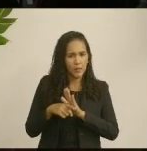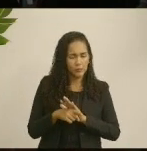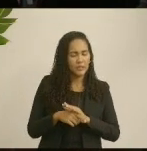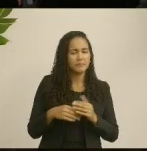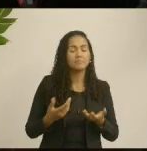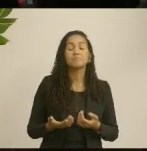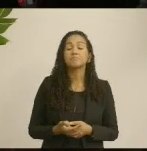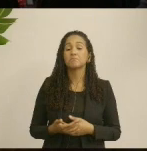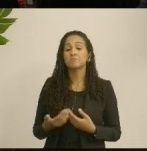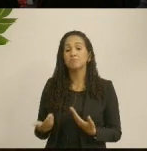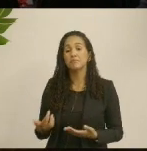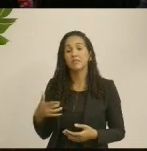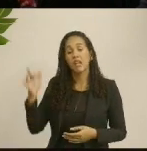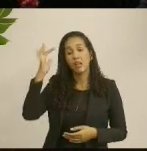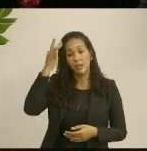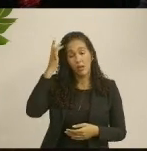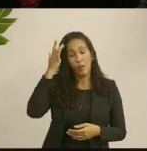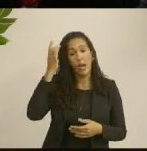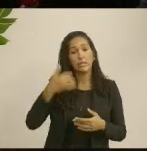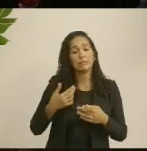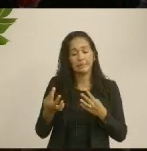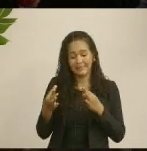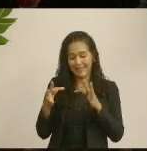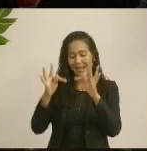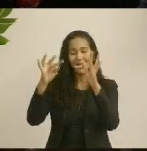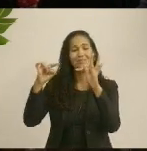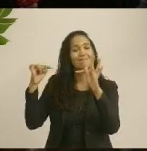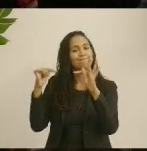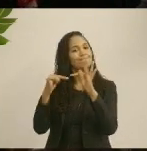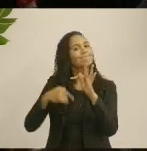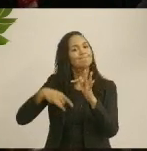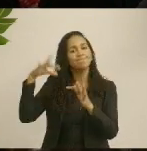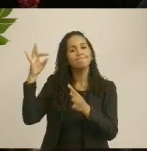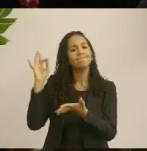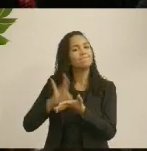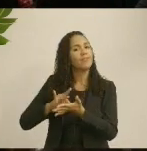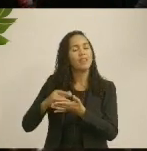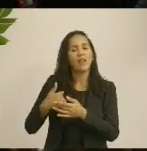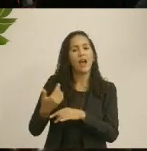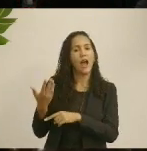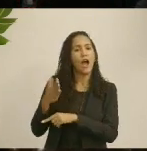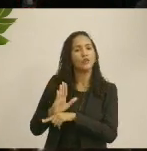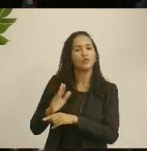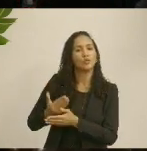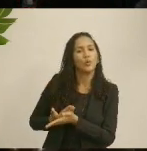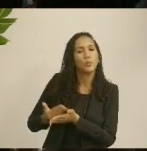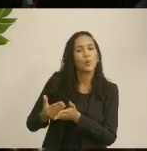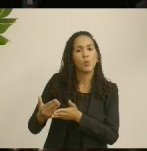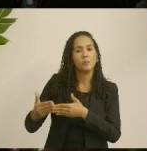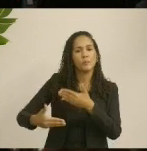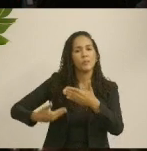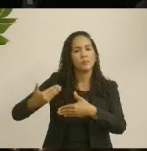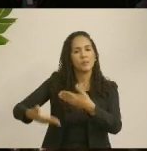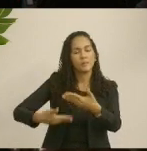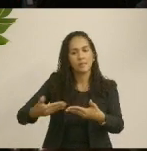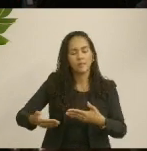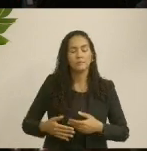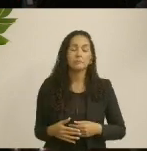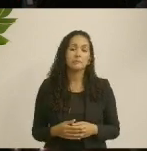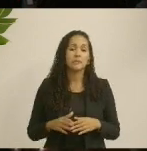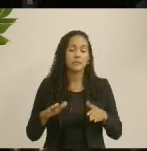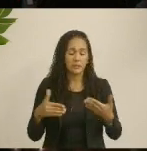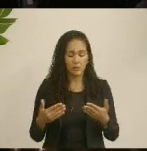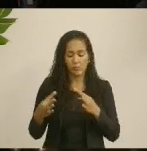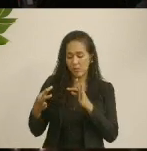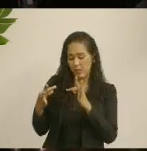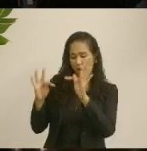was what really helped start this process. So there was this technology that